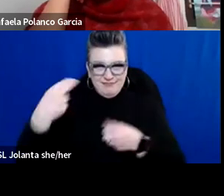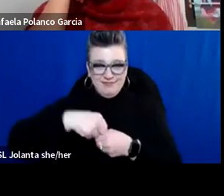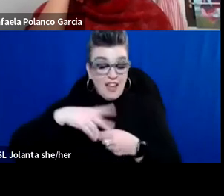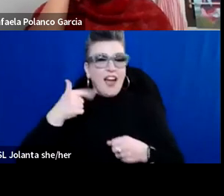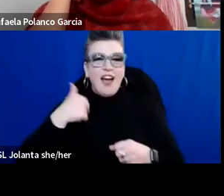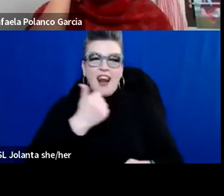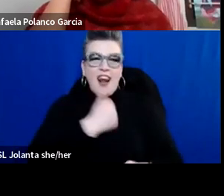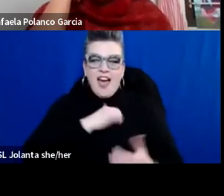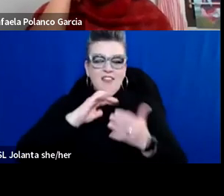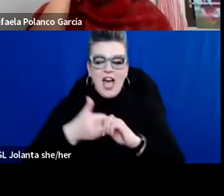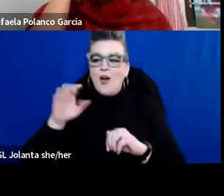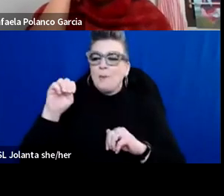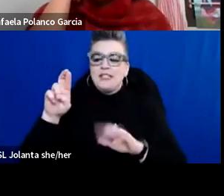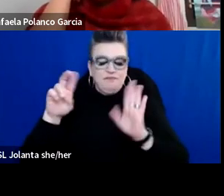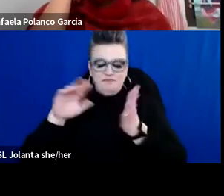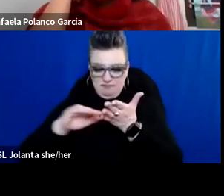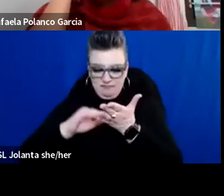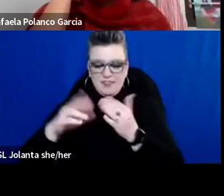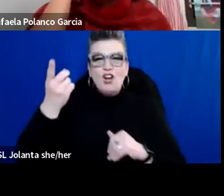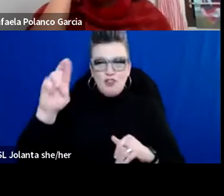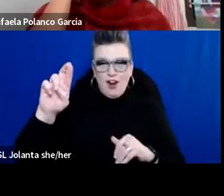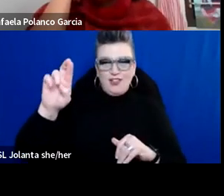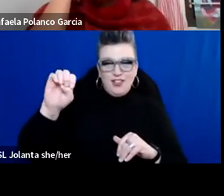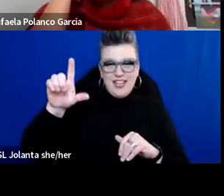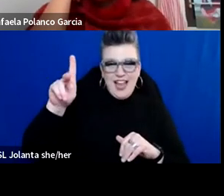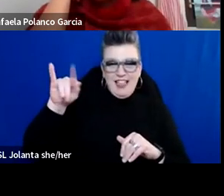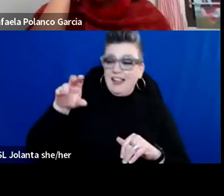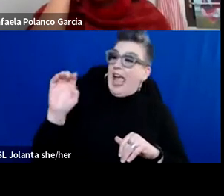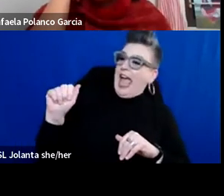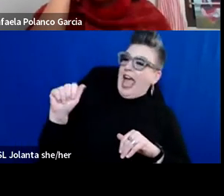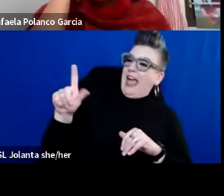alkins immediately went to he's no longer the newbie he's now the grizzly